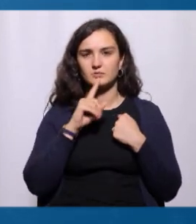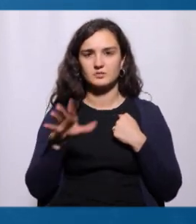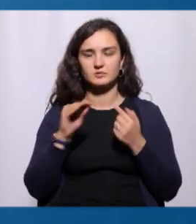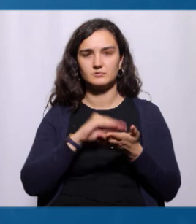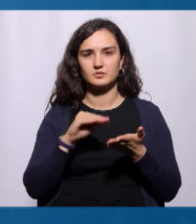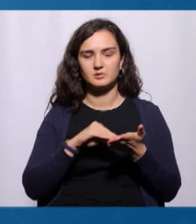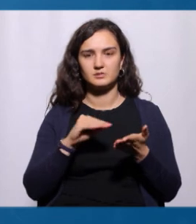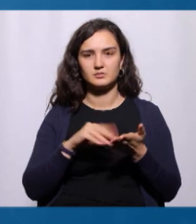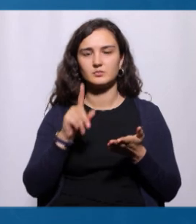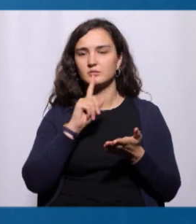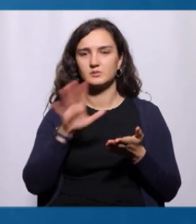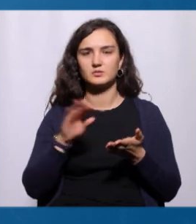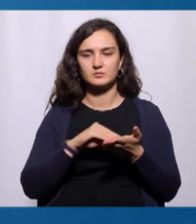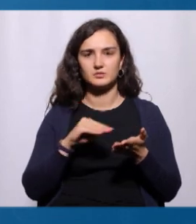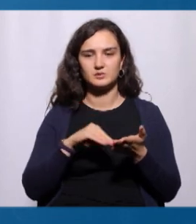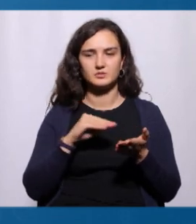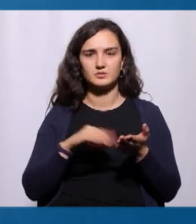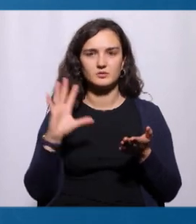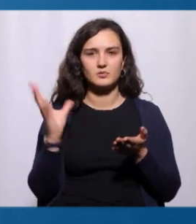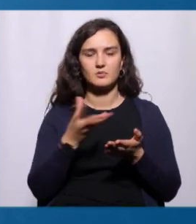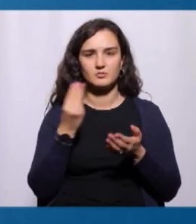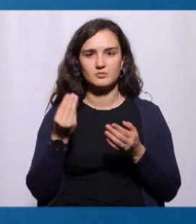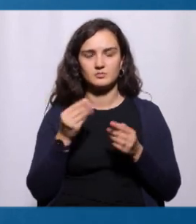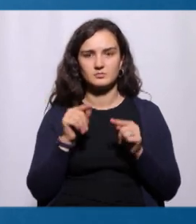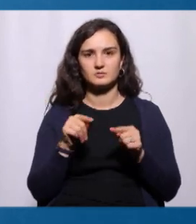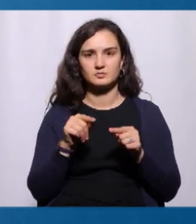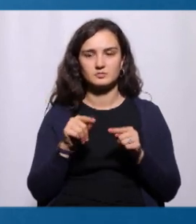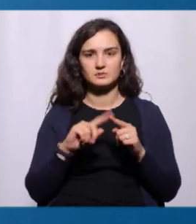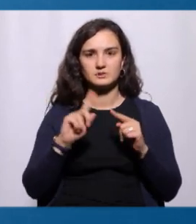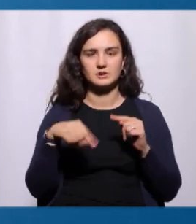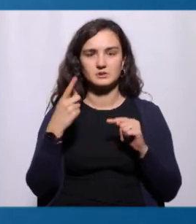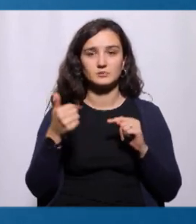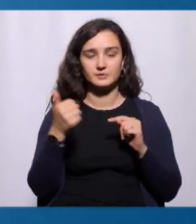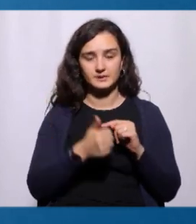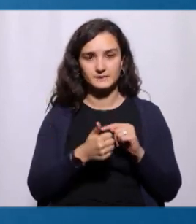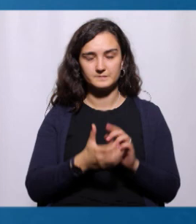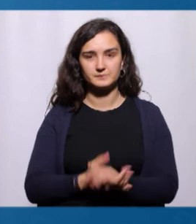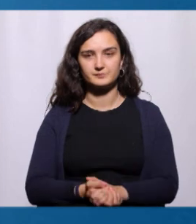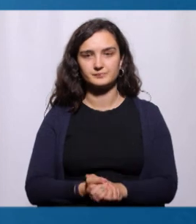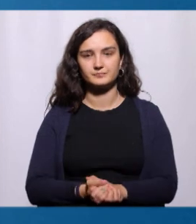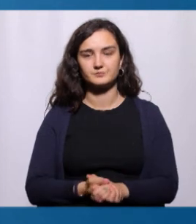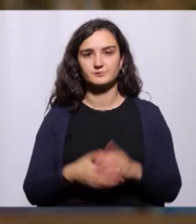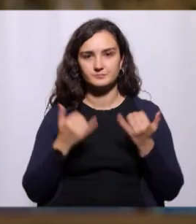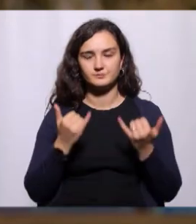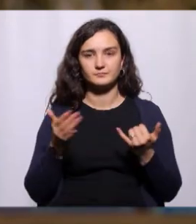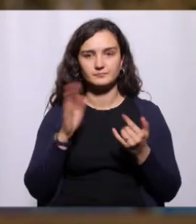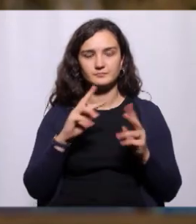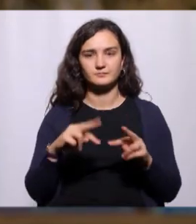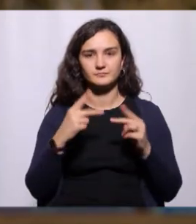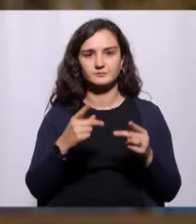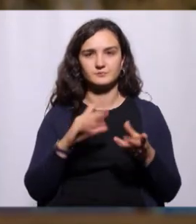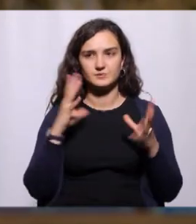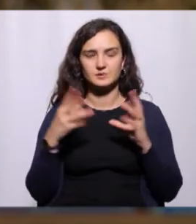won't write or will not write all the reports next week. And now let's move on